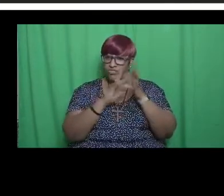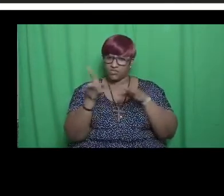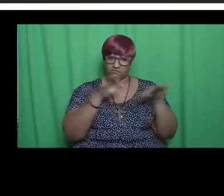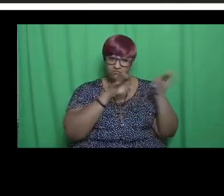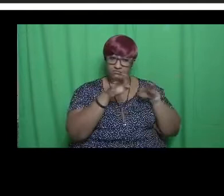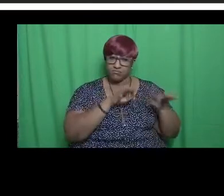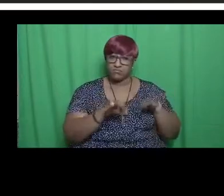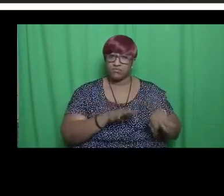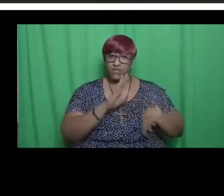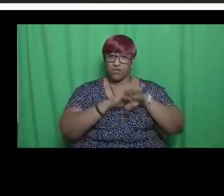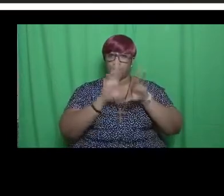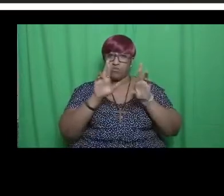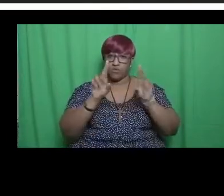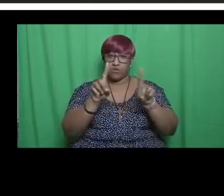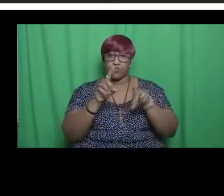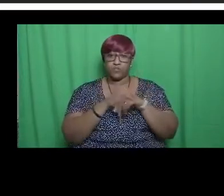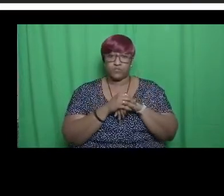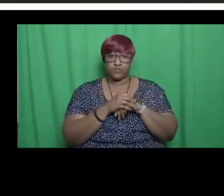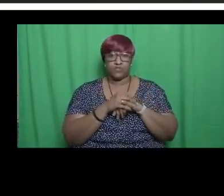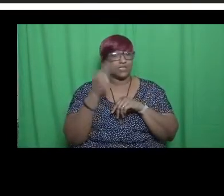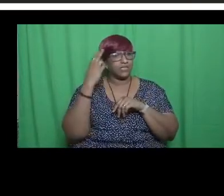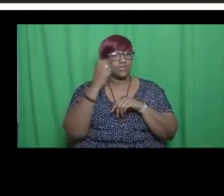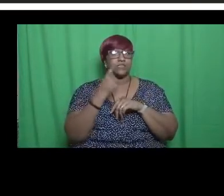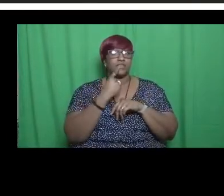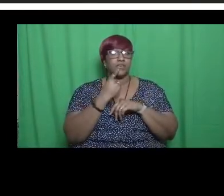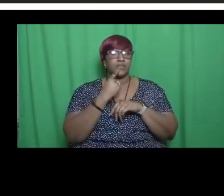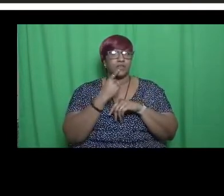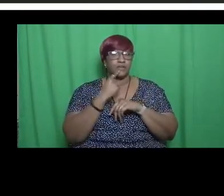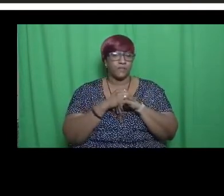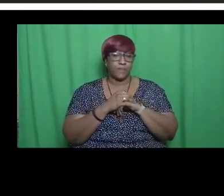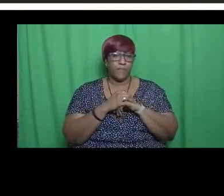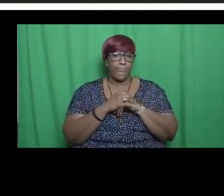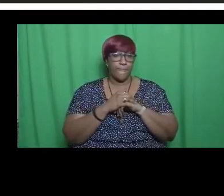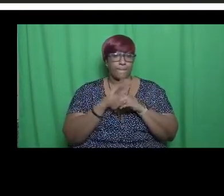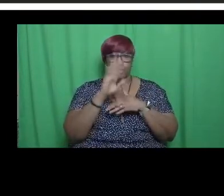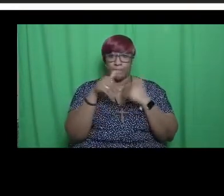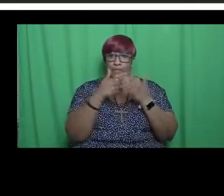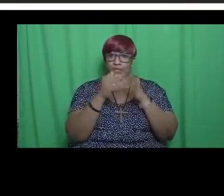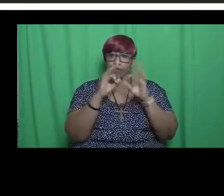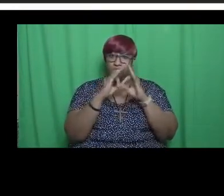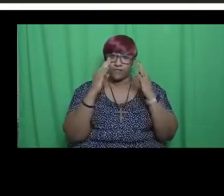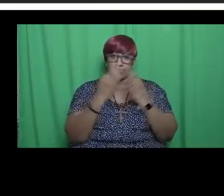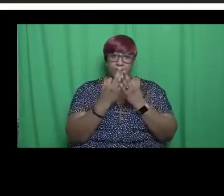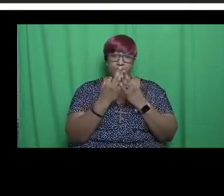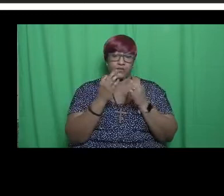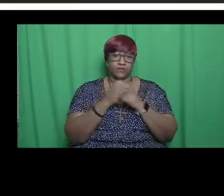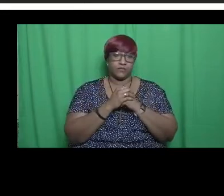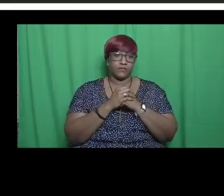people on the road. And he said, every family get a lamb.